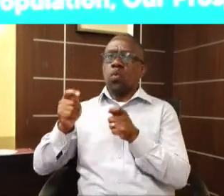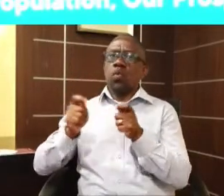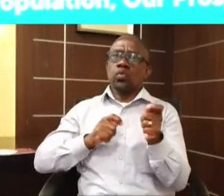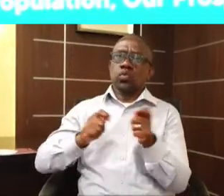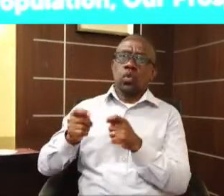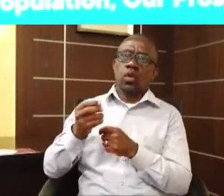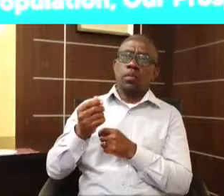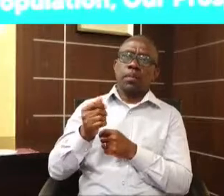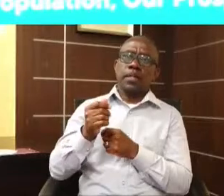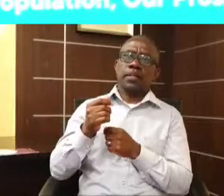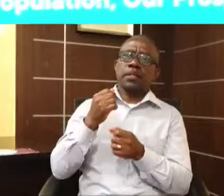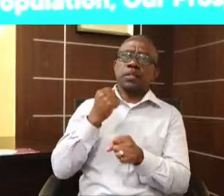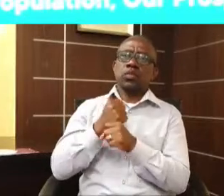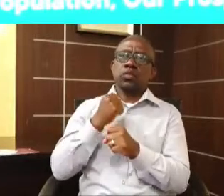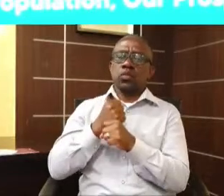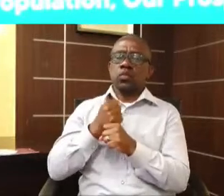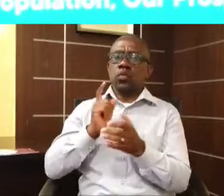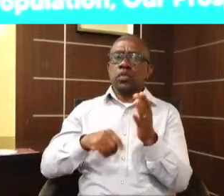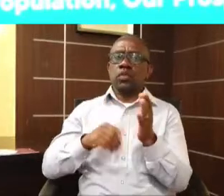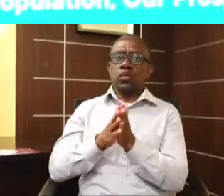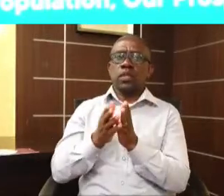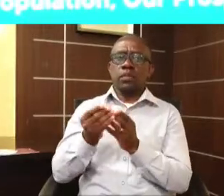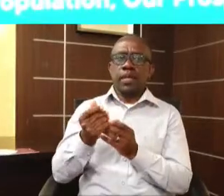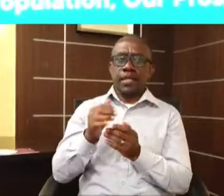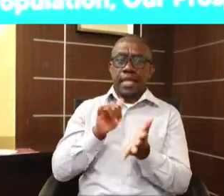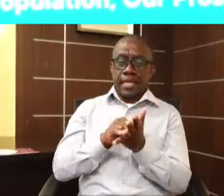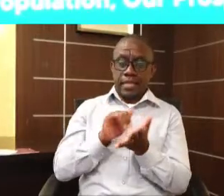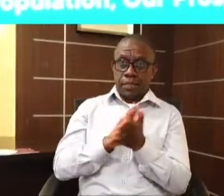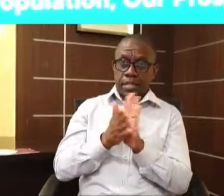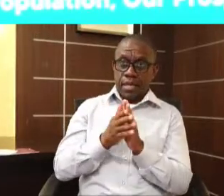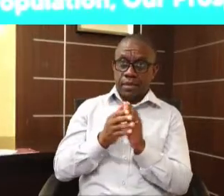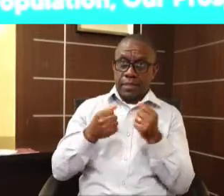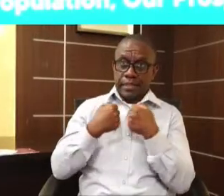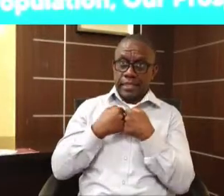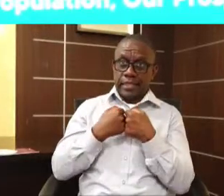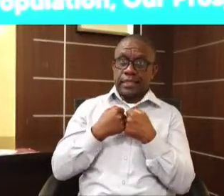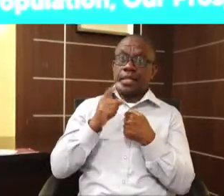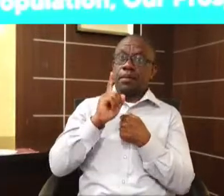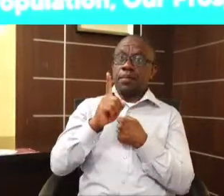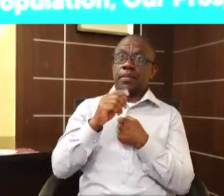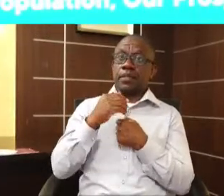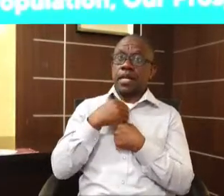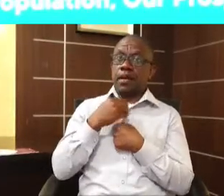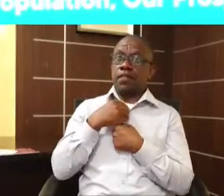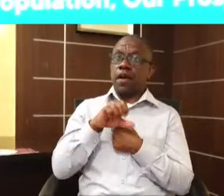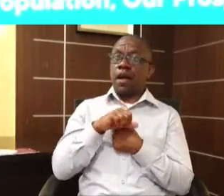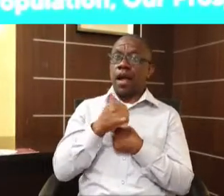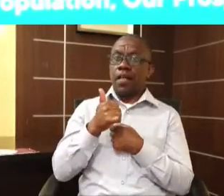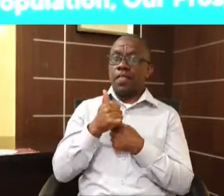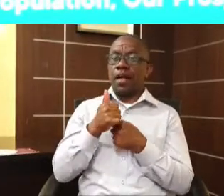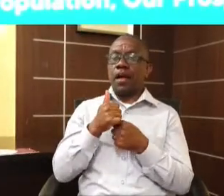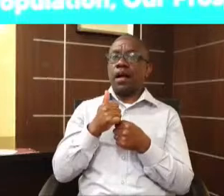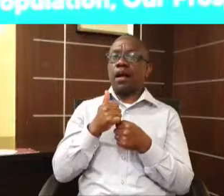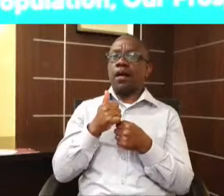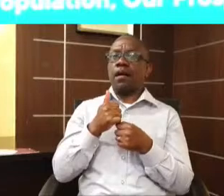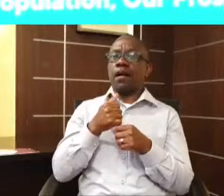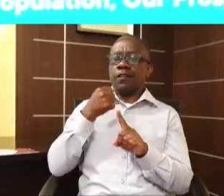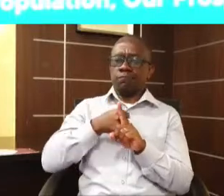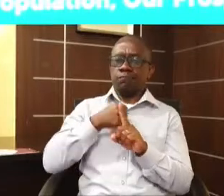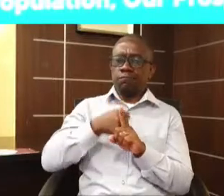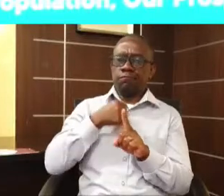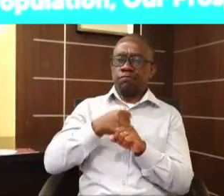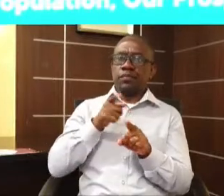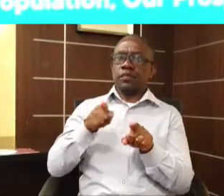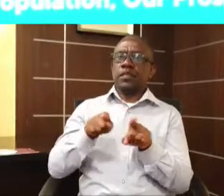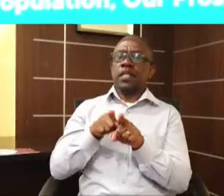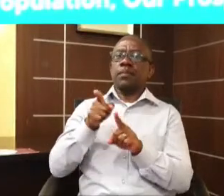money sometimes. And that becomes a little challenge. But then there is there's concerted effort that is